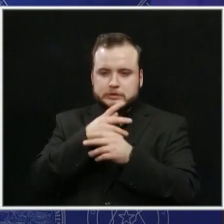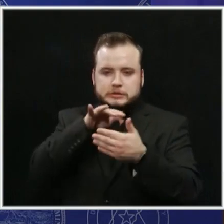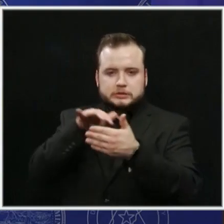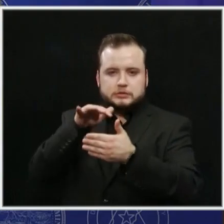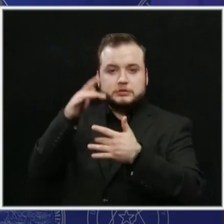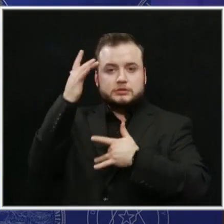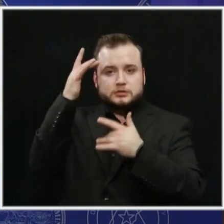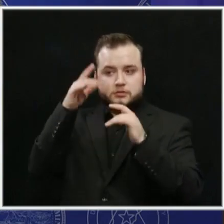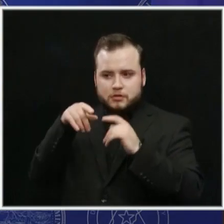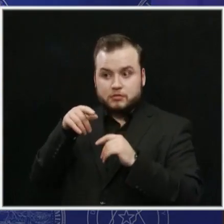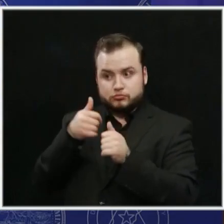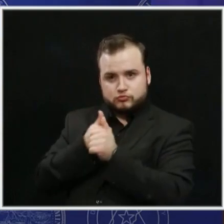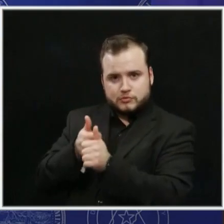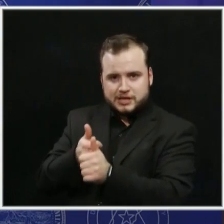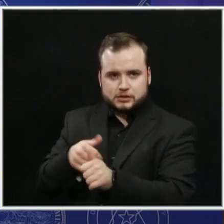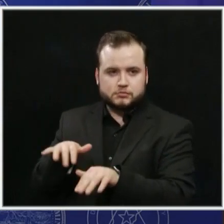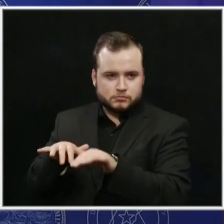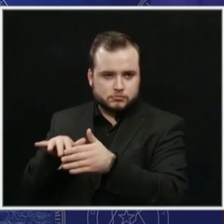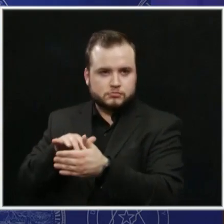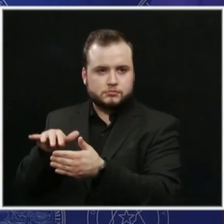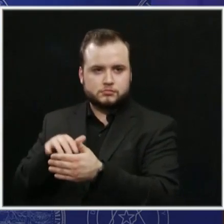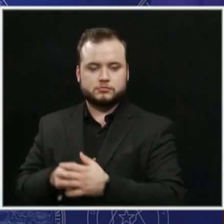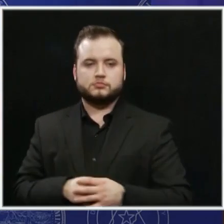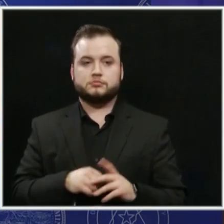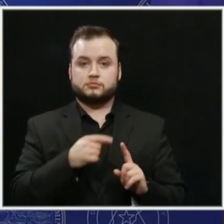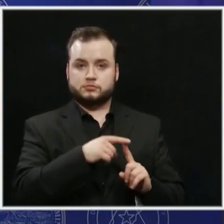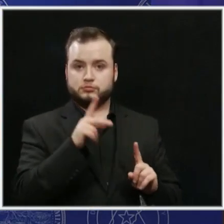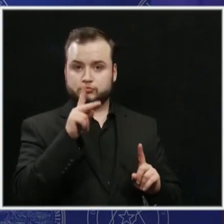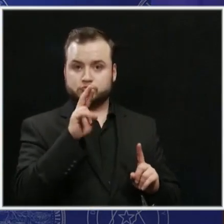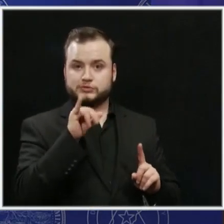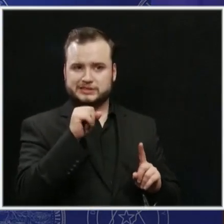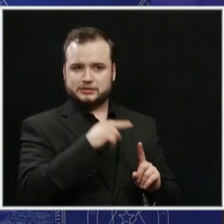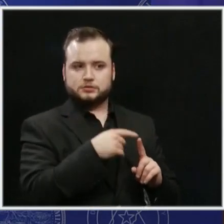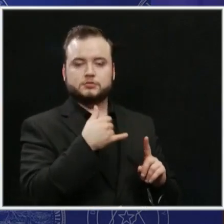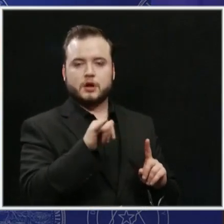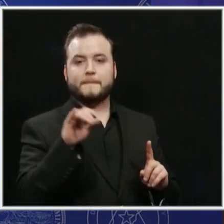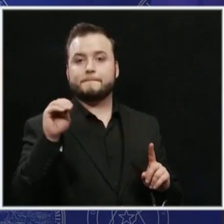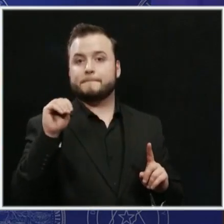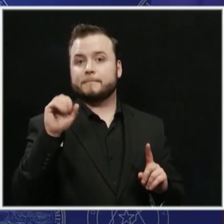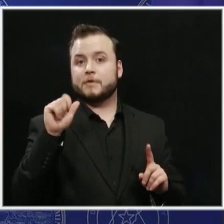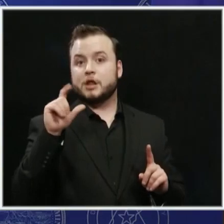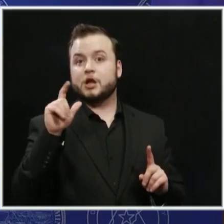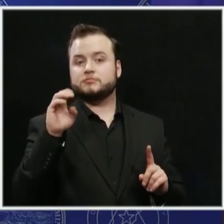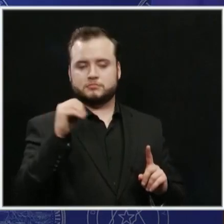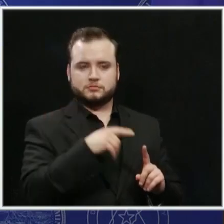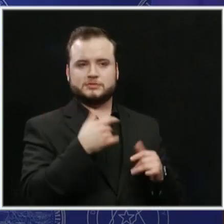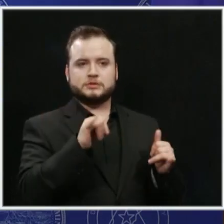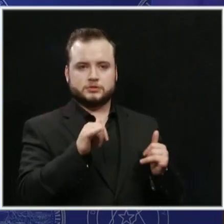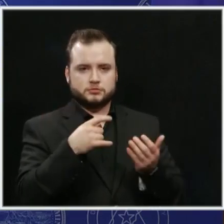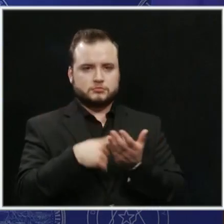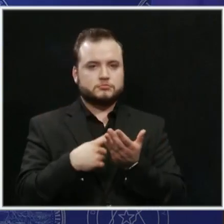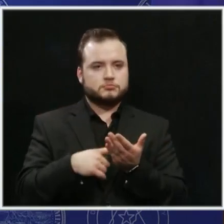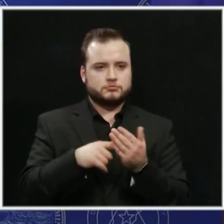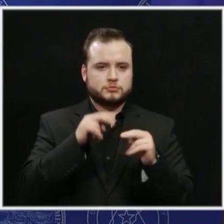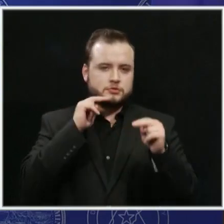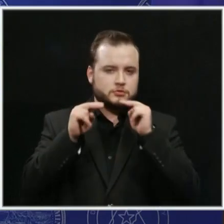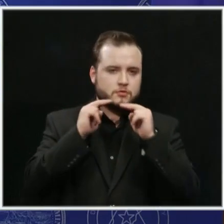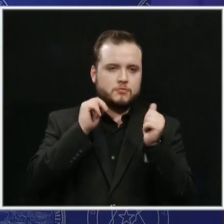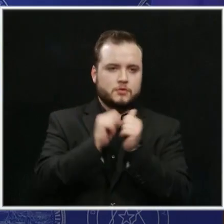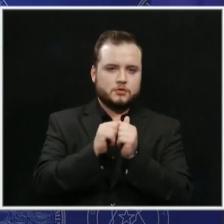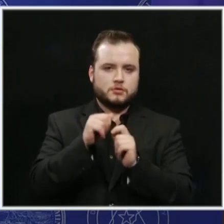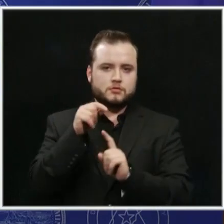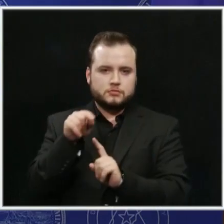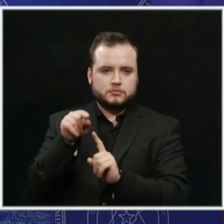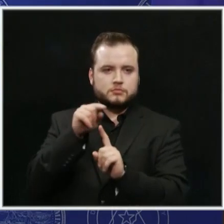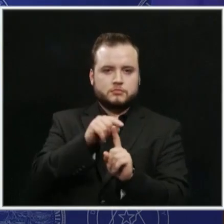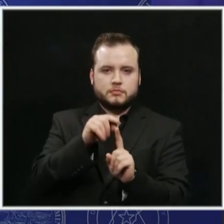come up with a plan. Chris is still, and I would say Jan is negotiating with folks because we need to negotiate in good faith